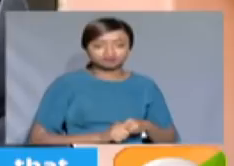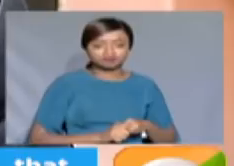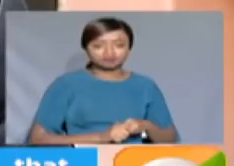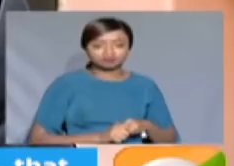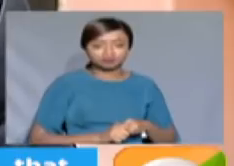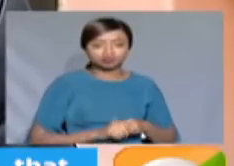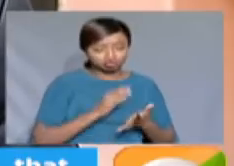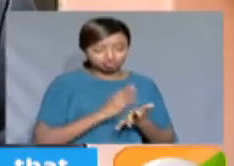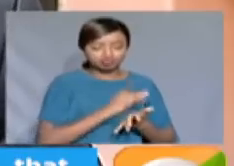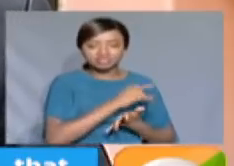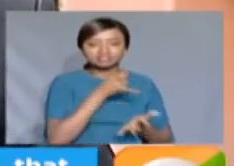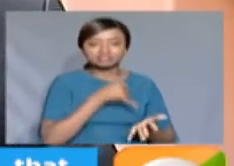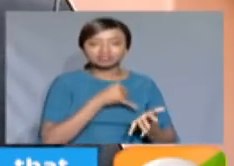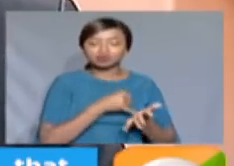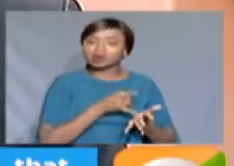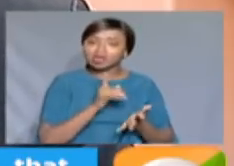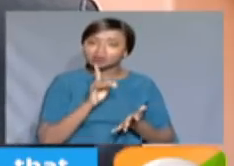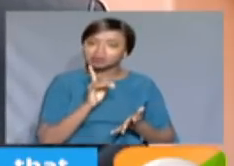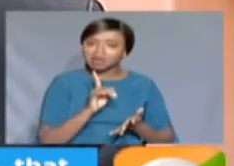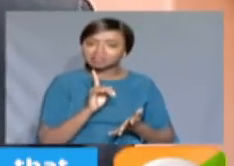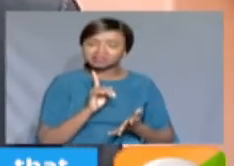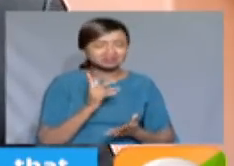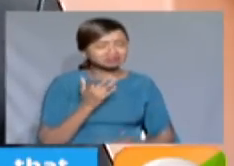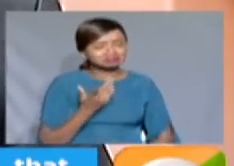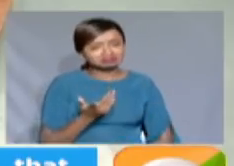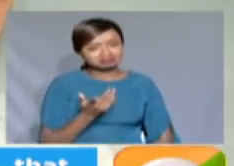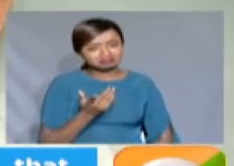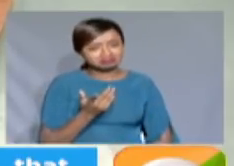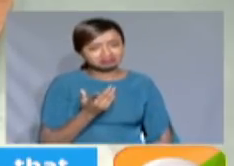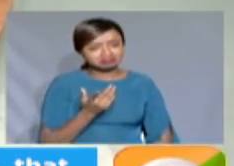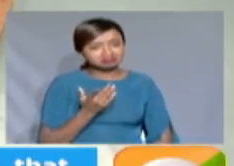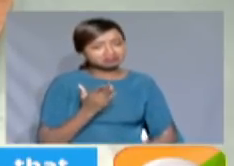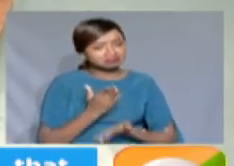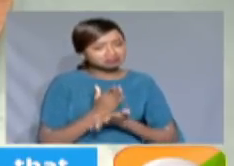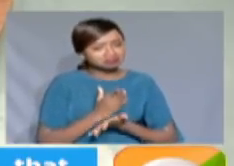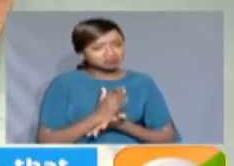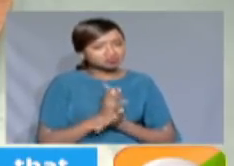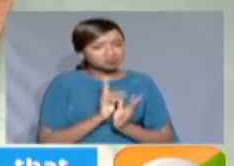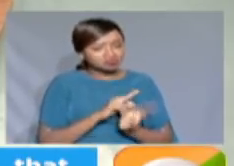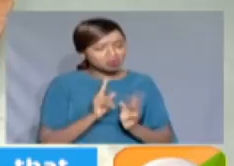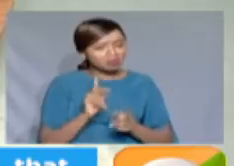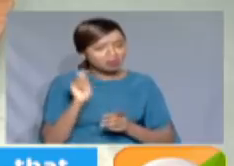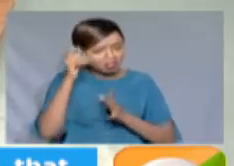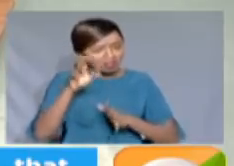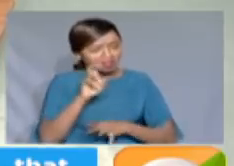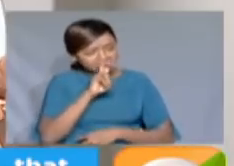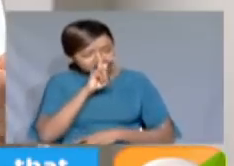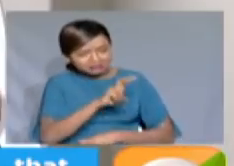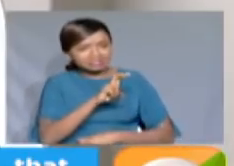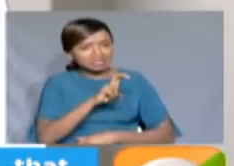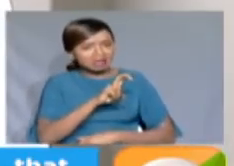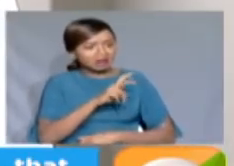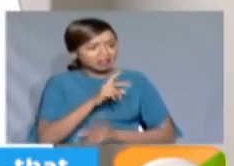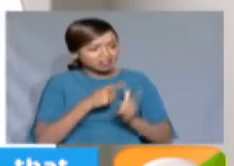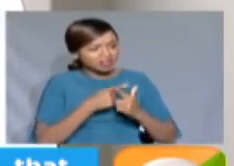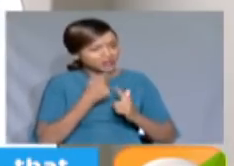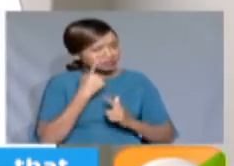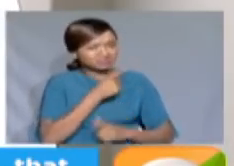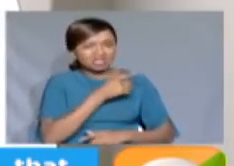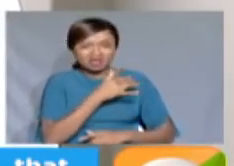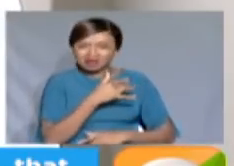of our road. But in physical terms, engineer, a normal naked eye of a Kenyan will actually notice that there'll be